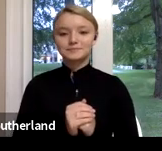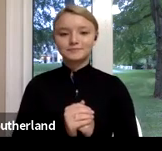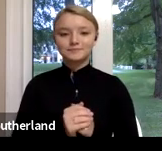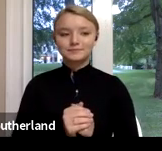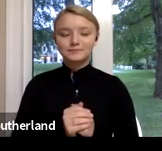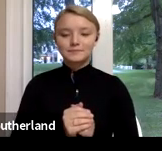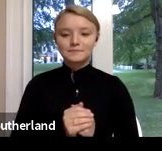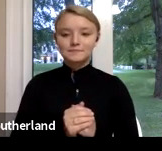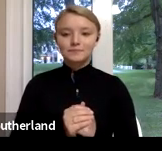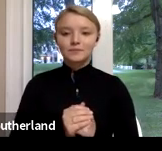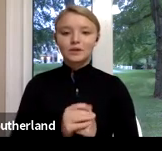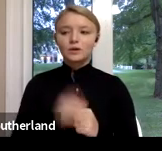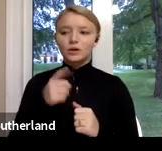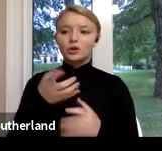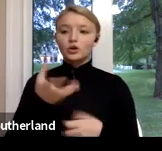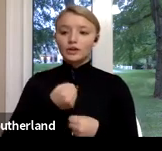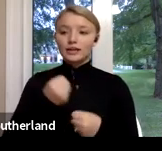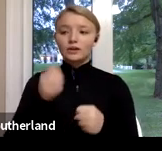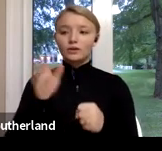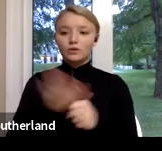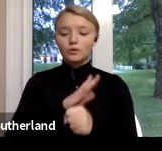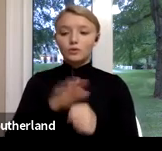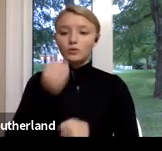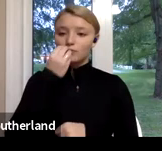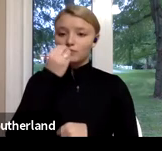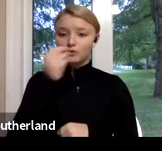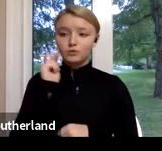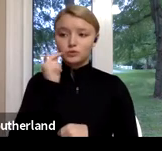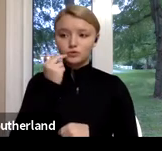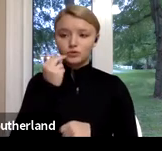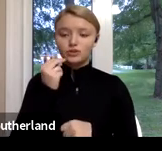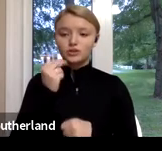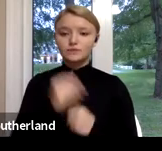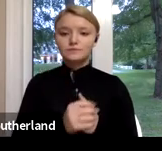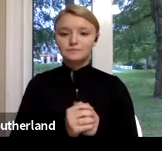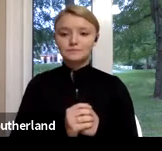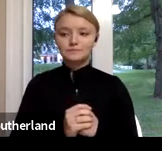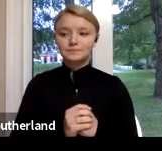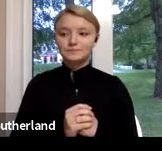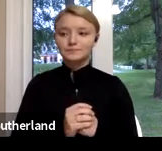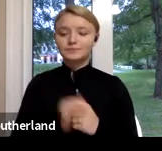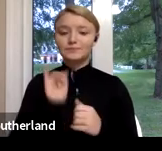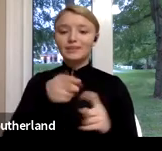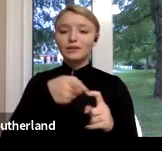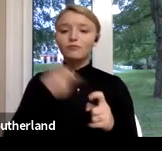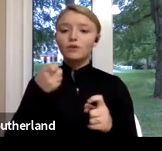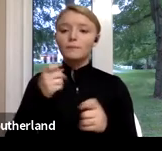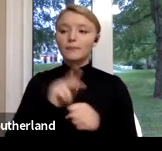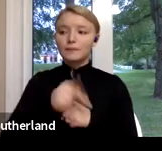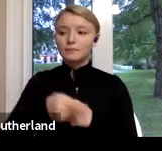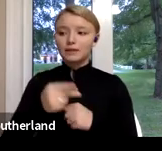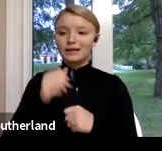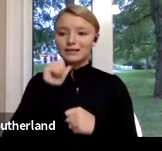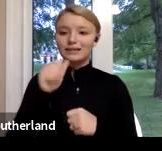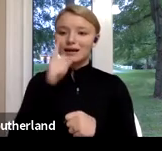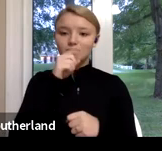you're getting a whole food nutrition. You're getting a whole food nutrition. It's coming from the plant and not